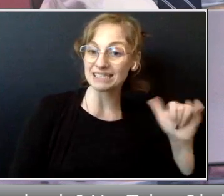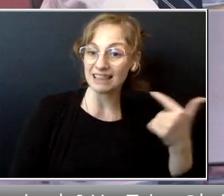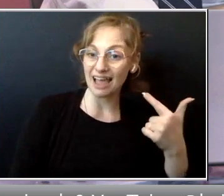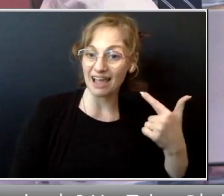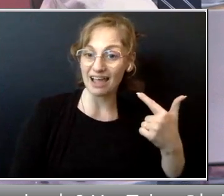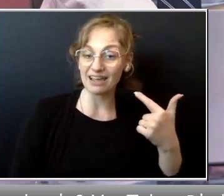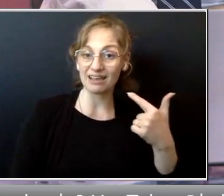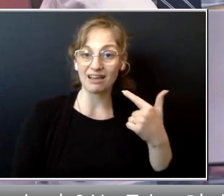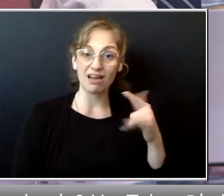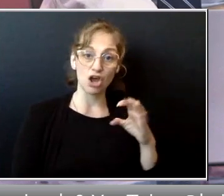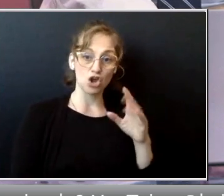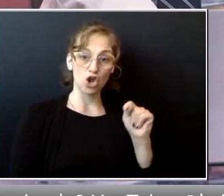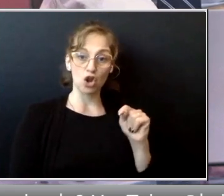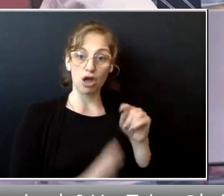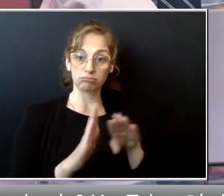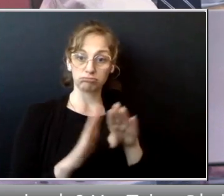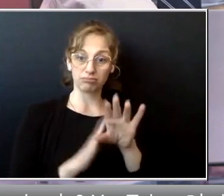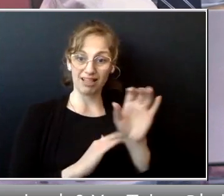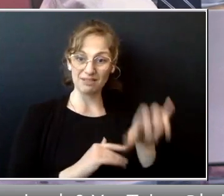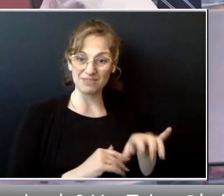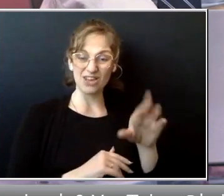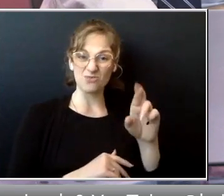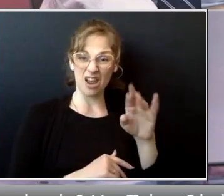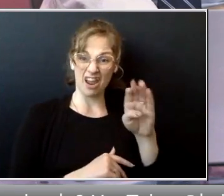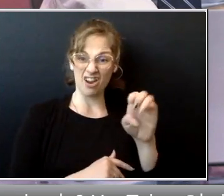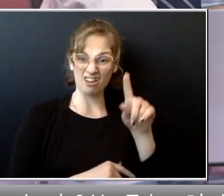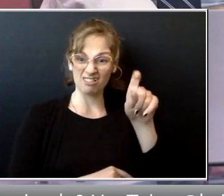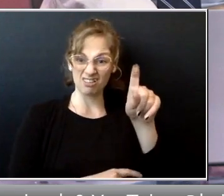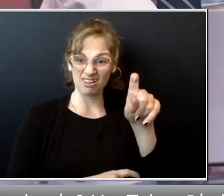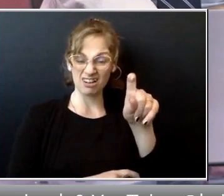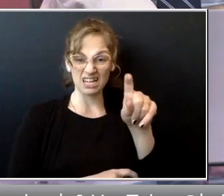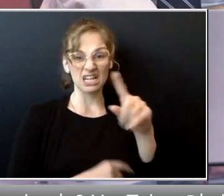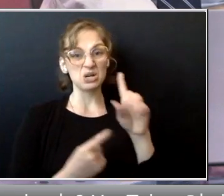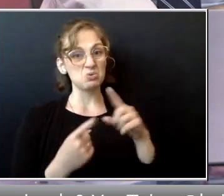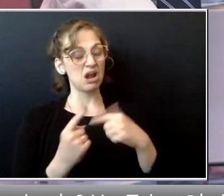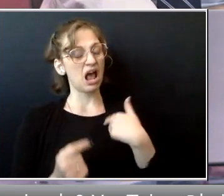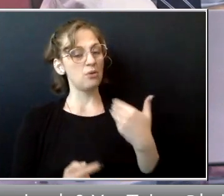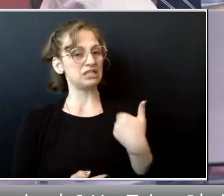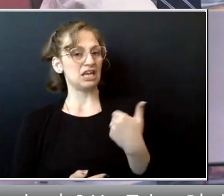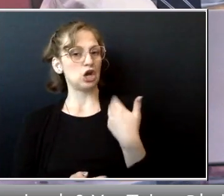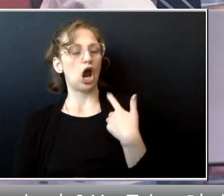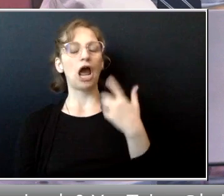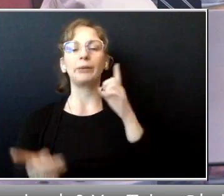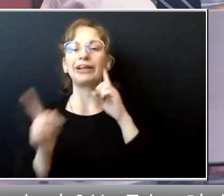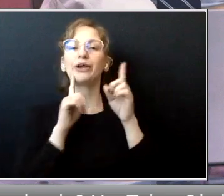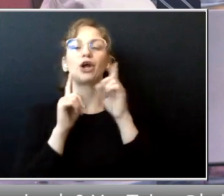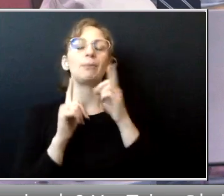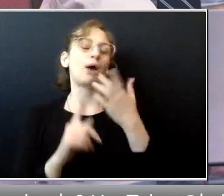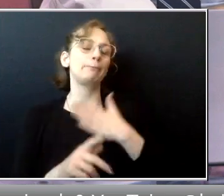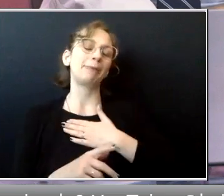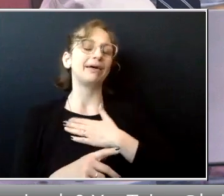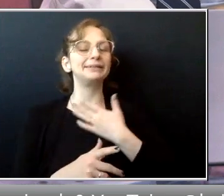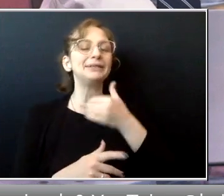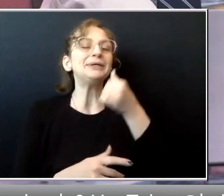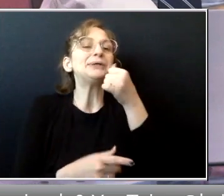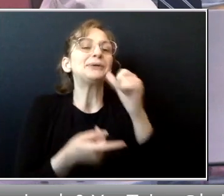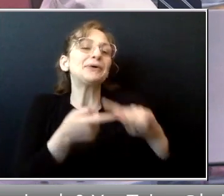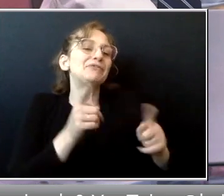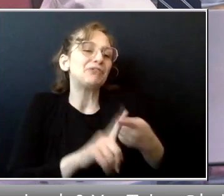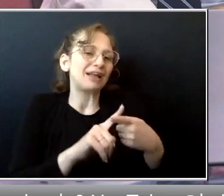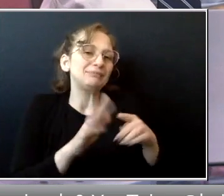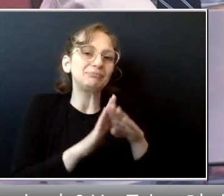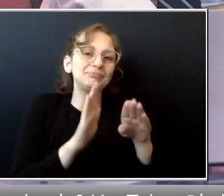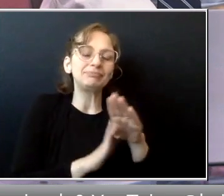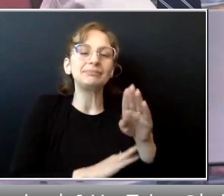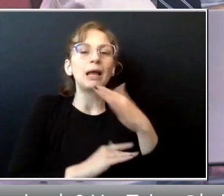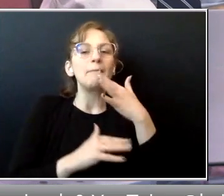always heard when I was younger in my 20s about girlfriends and stuff getting blood clots from the pill in their leg. I knew 3 girls that happened to. I